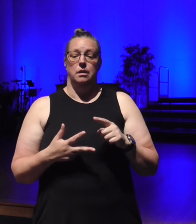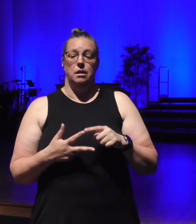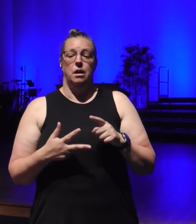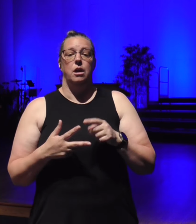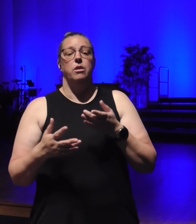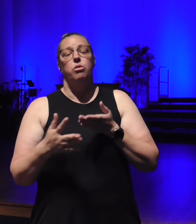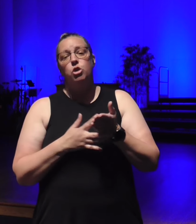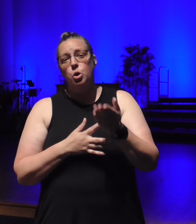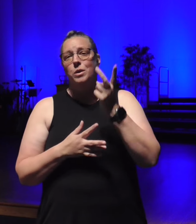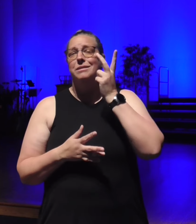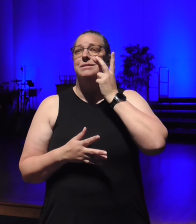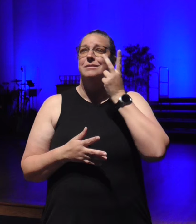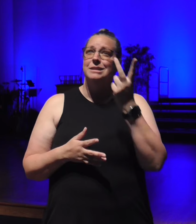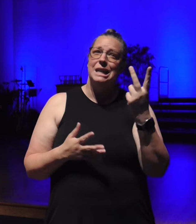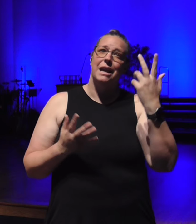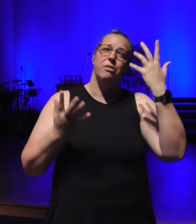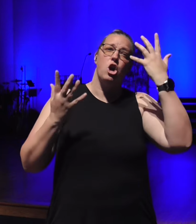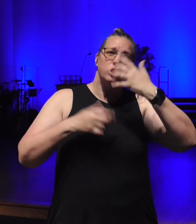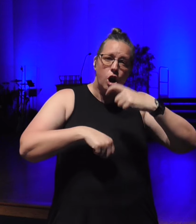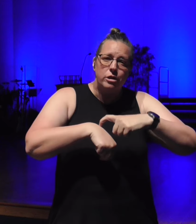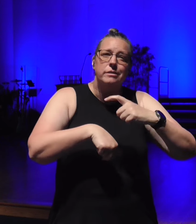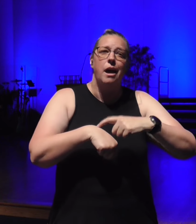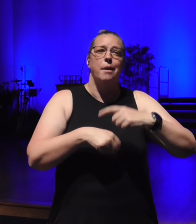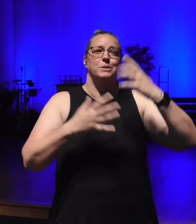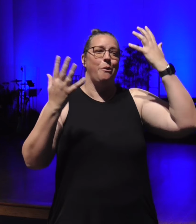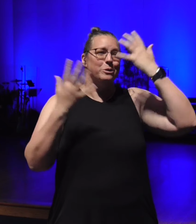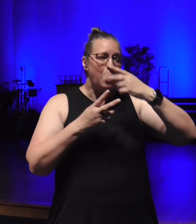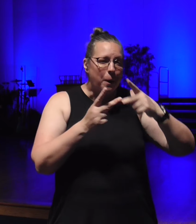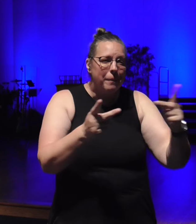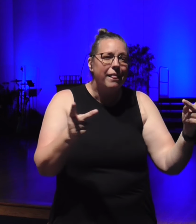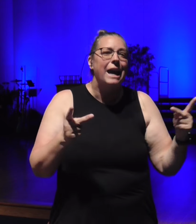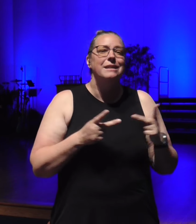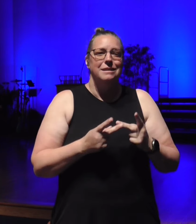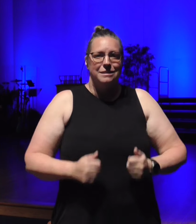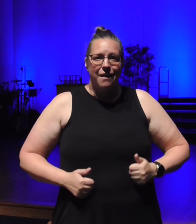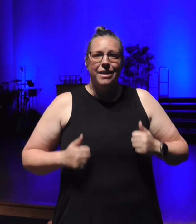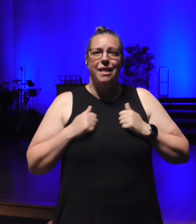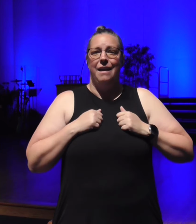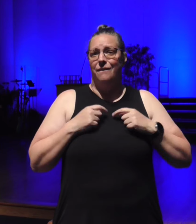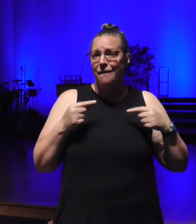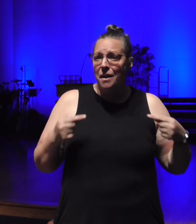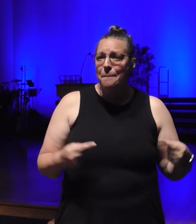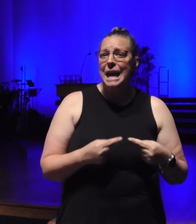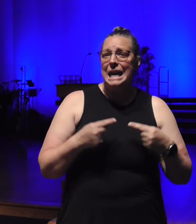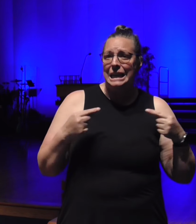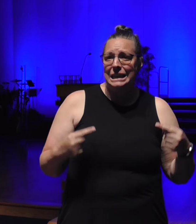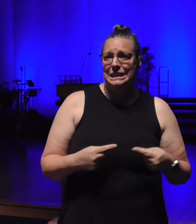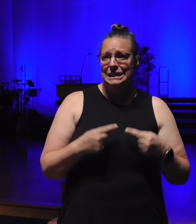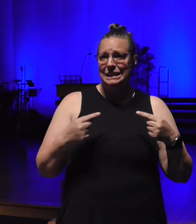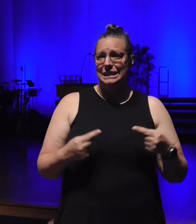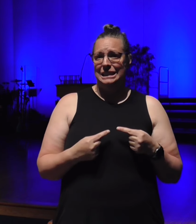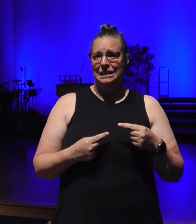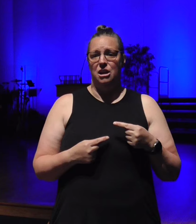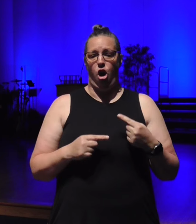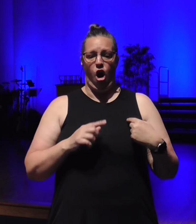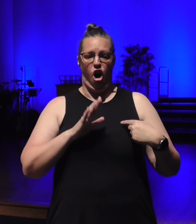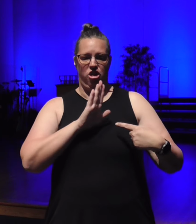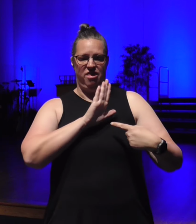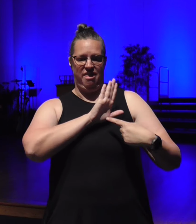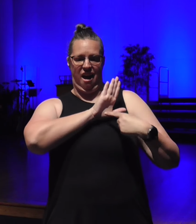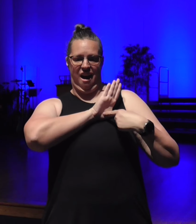dark places in our life, those deep places of pain, are the greatest